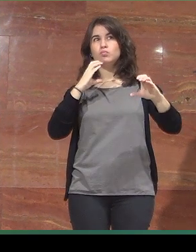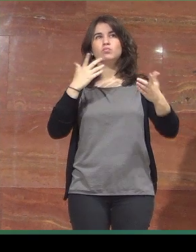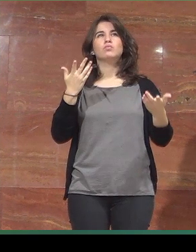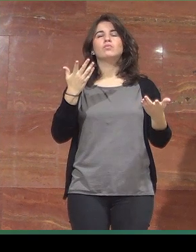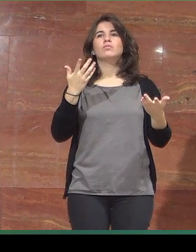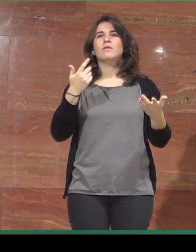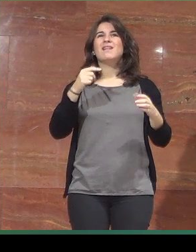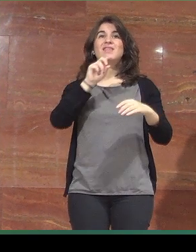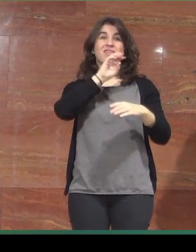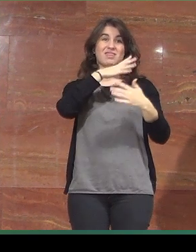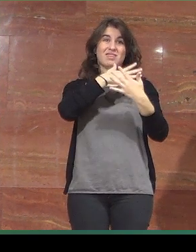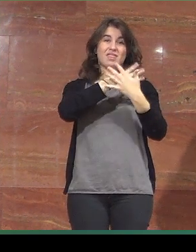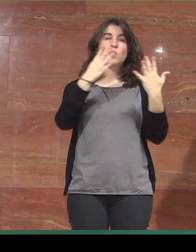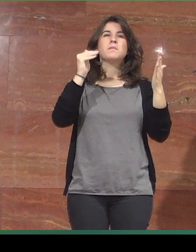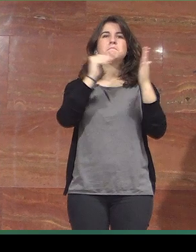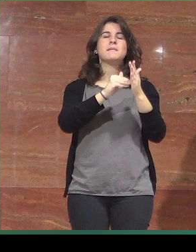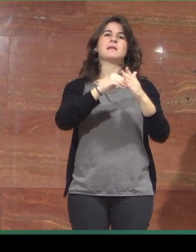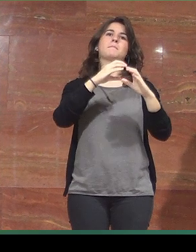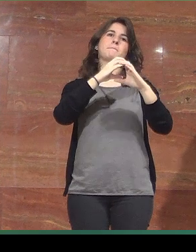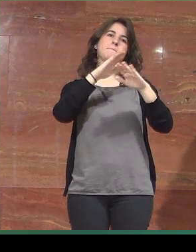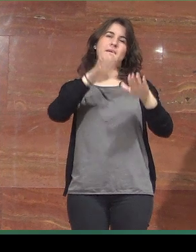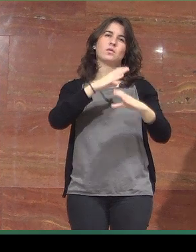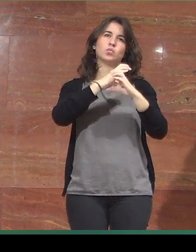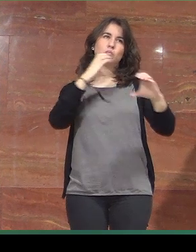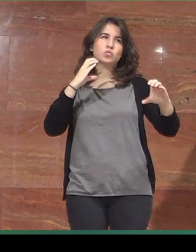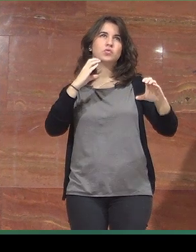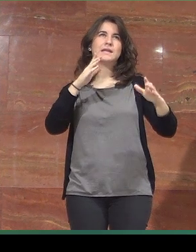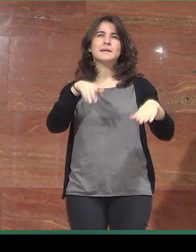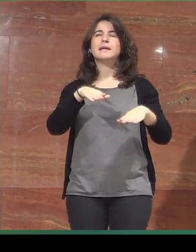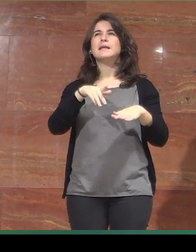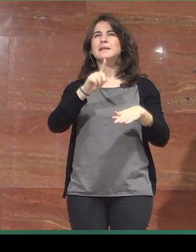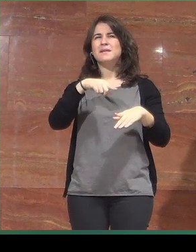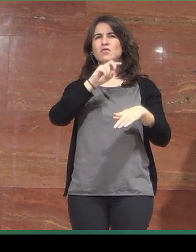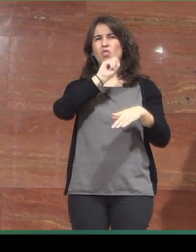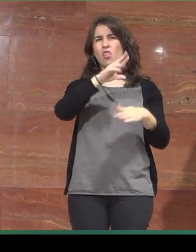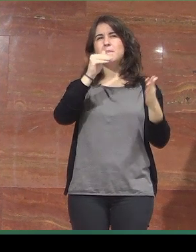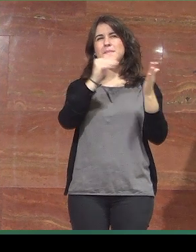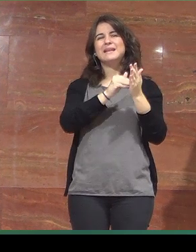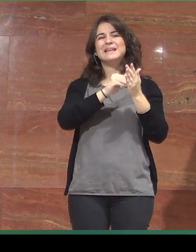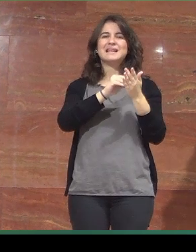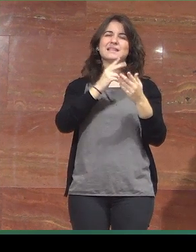their journey. But as I said earlier, we really recognize that more needs to be done.